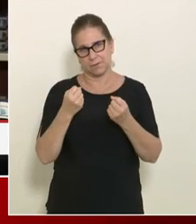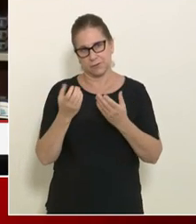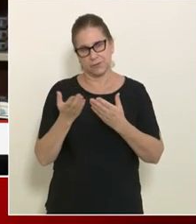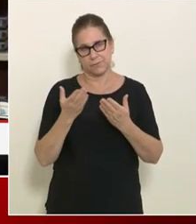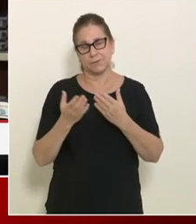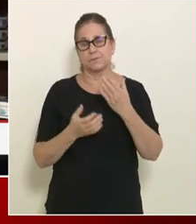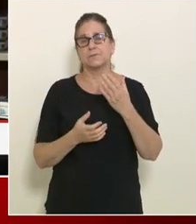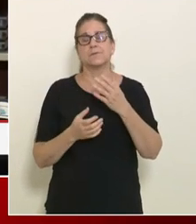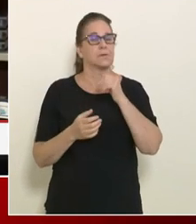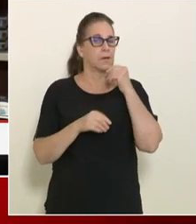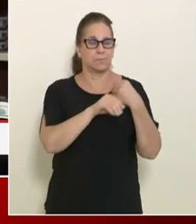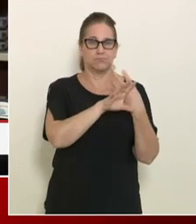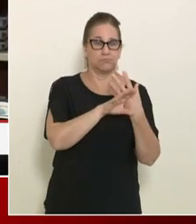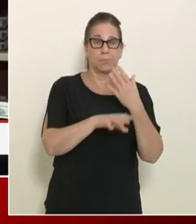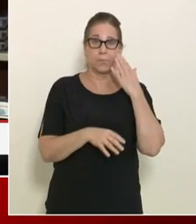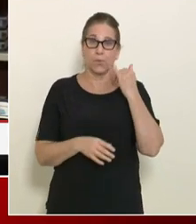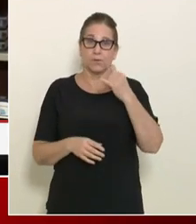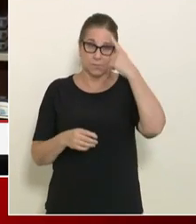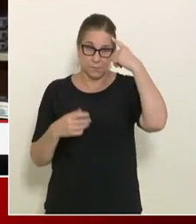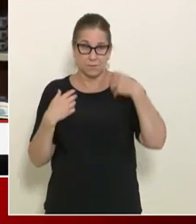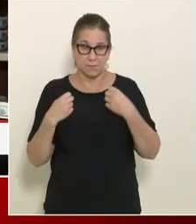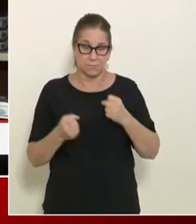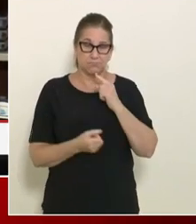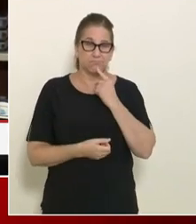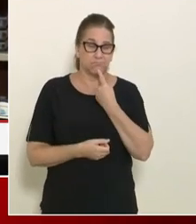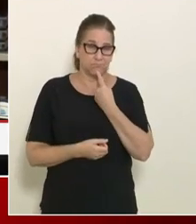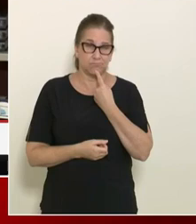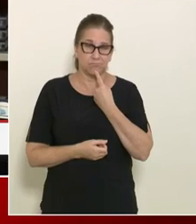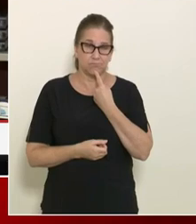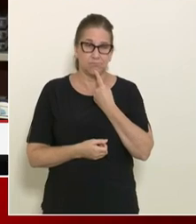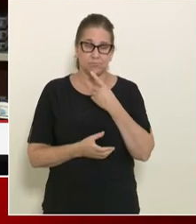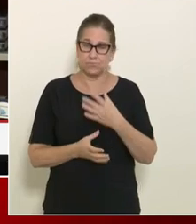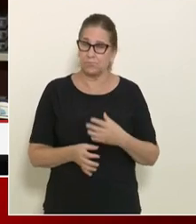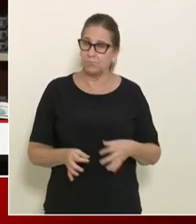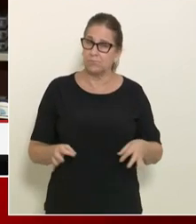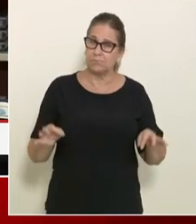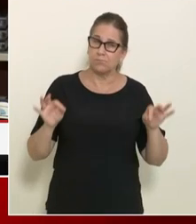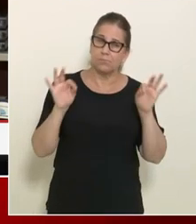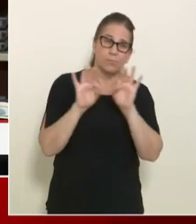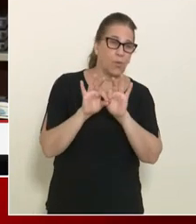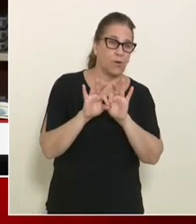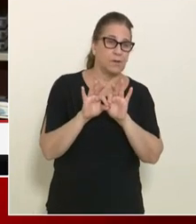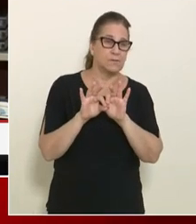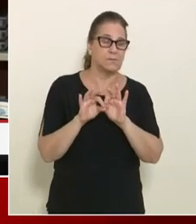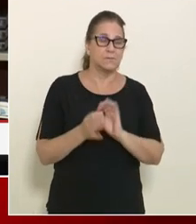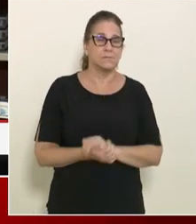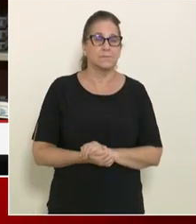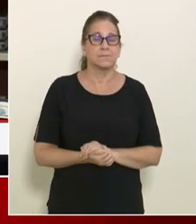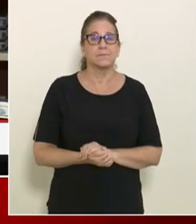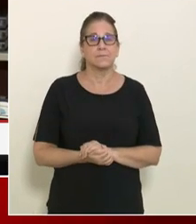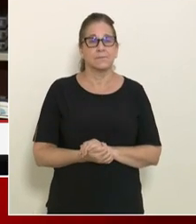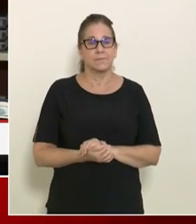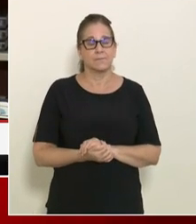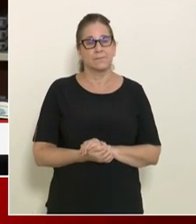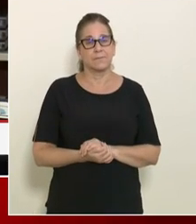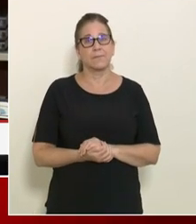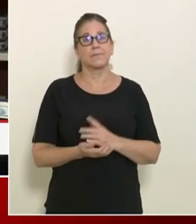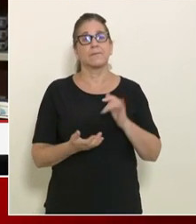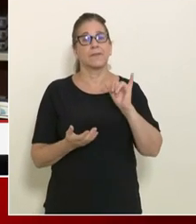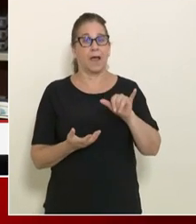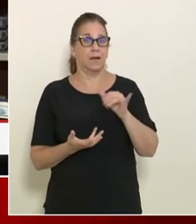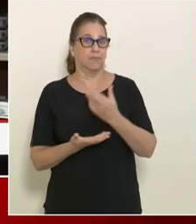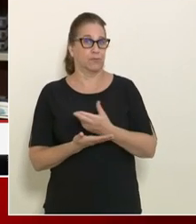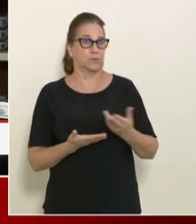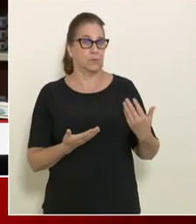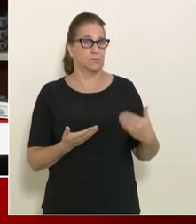summer working with families in community. In addition to that, we do have our community response team, which is